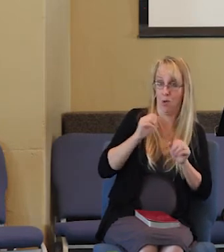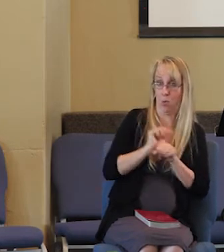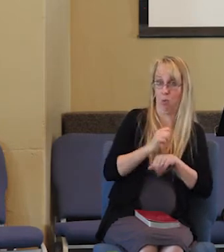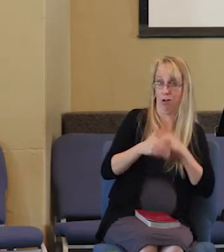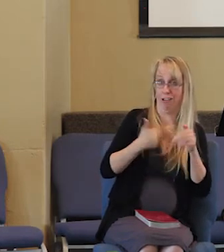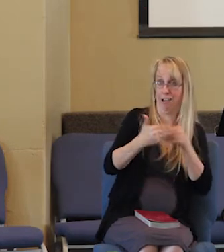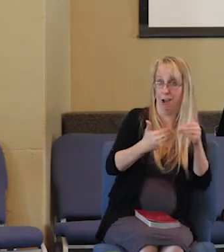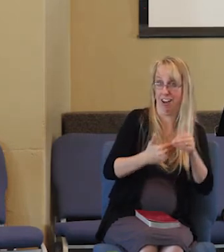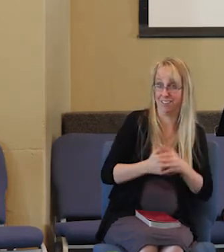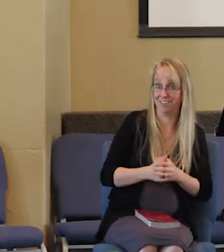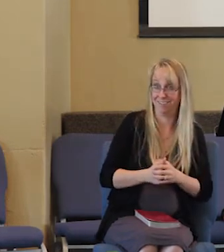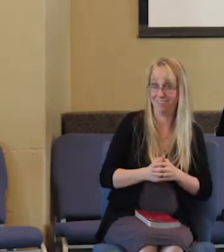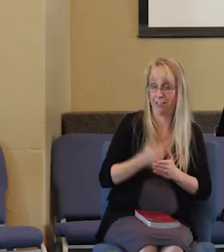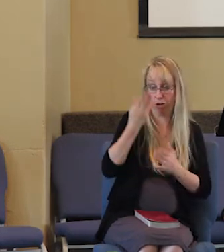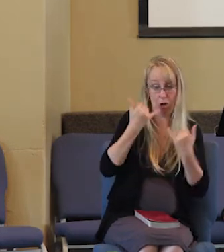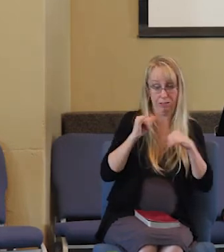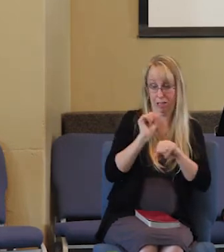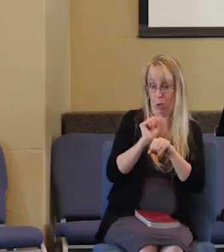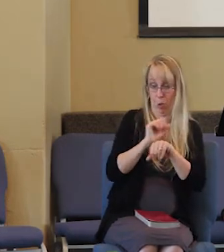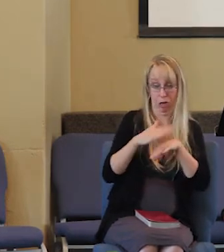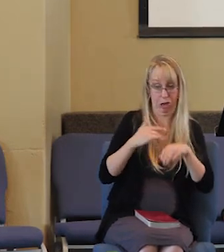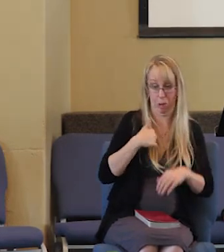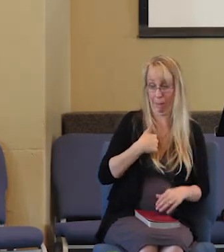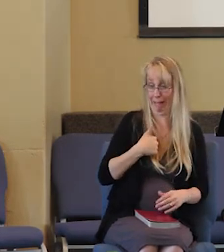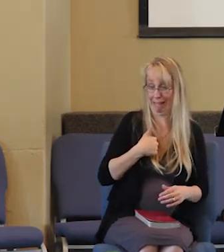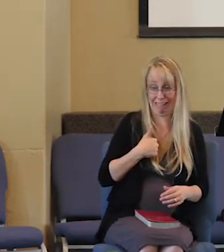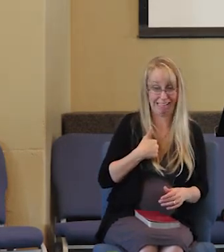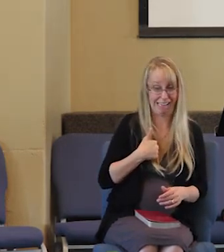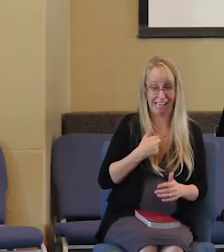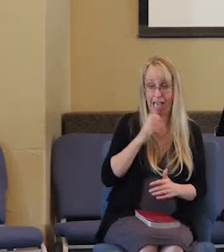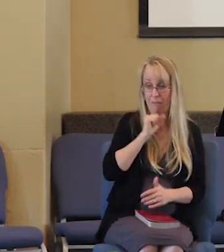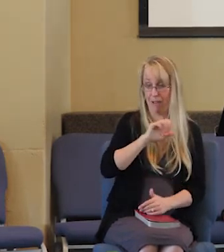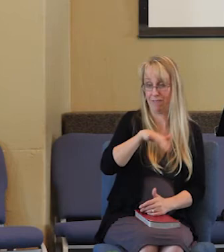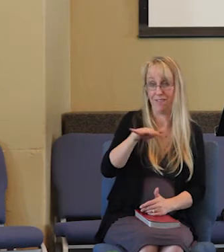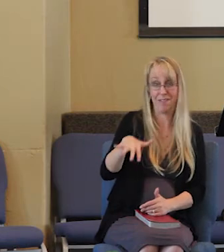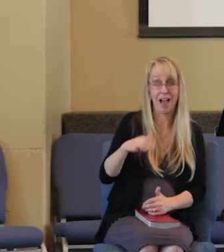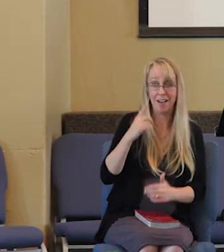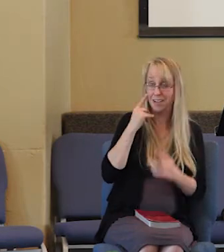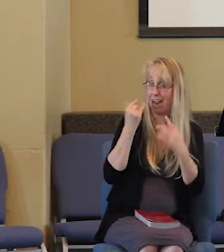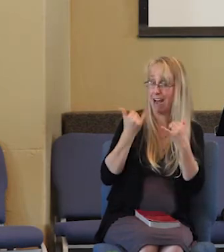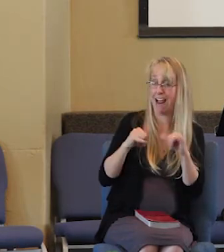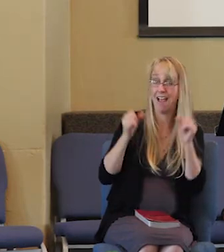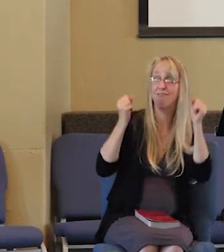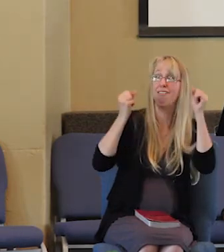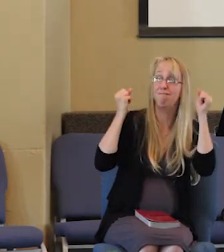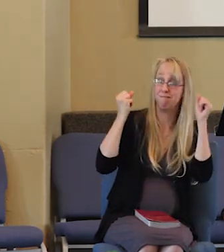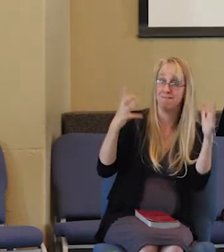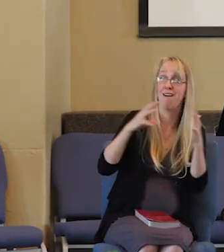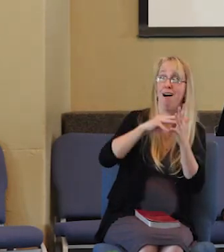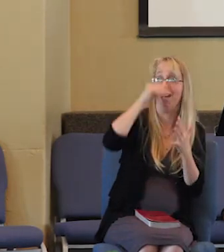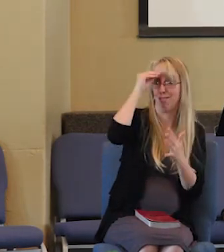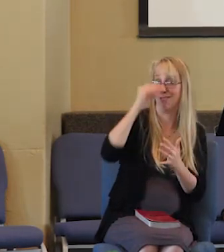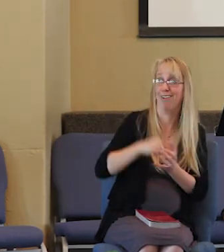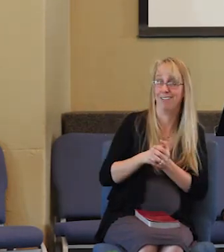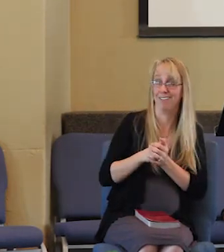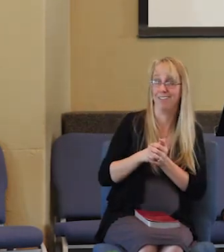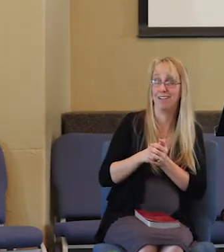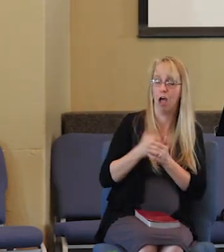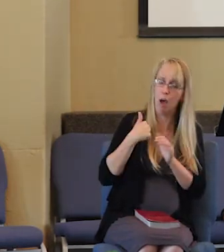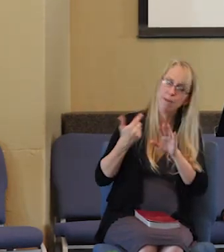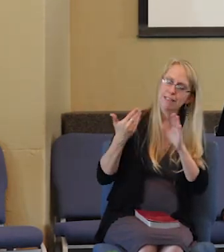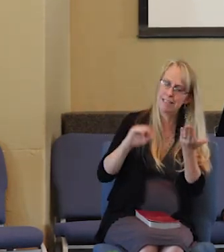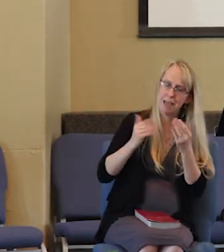God's still working on me. And I'm 55 years old, and I've got a lot to learn. I'll be dead before I learn it